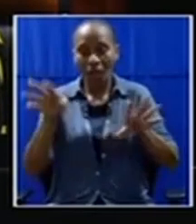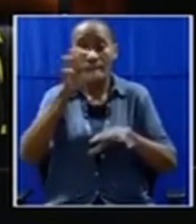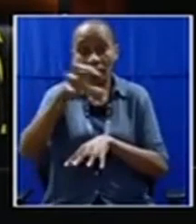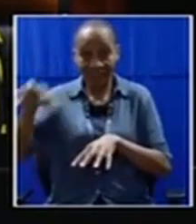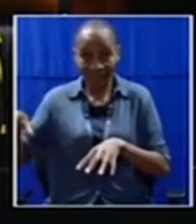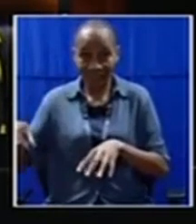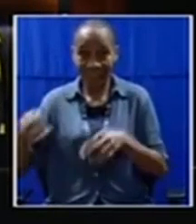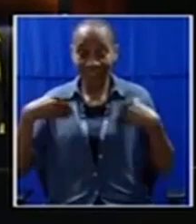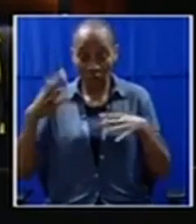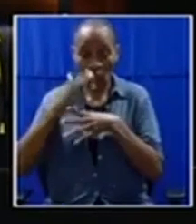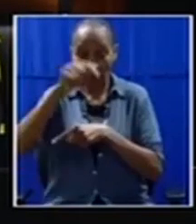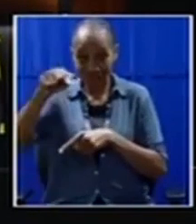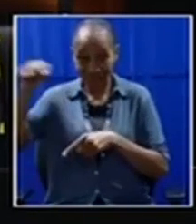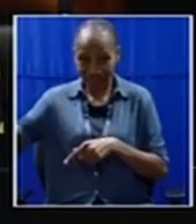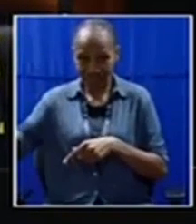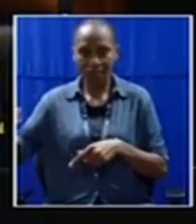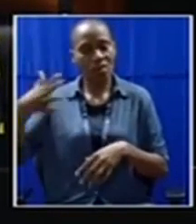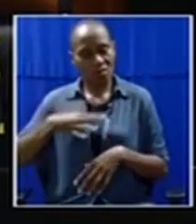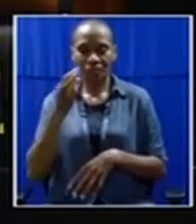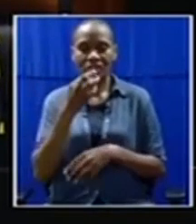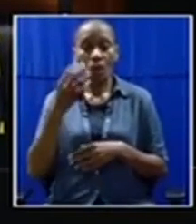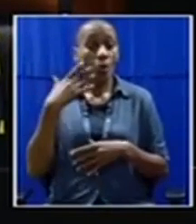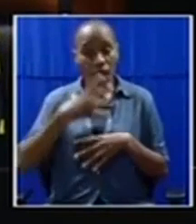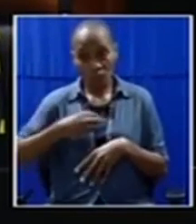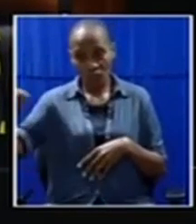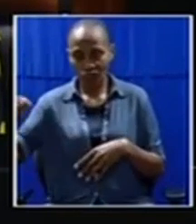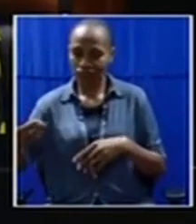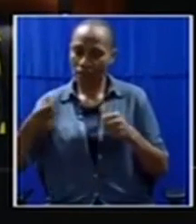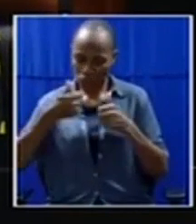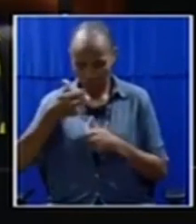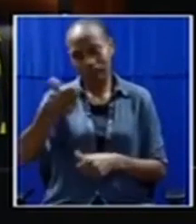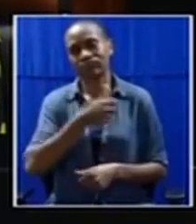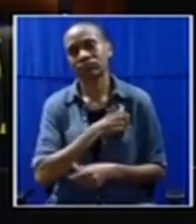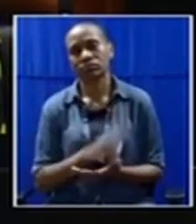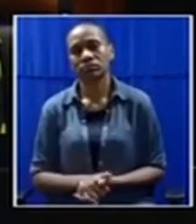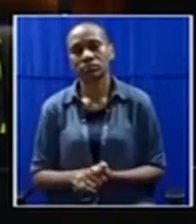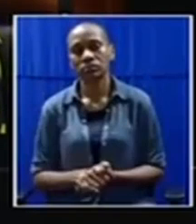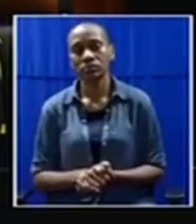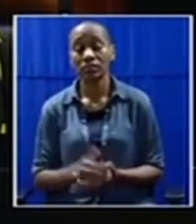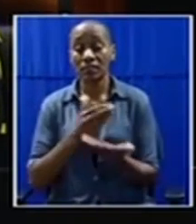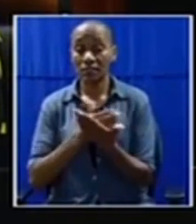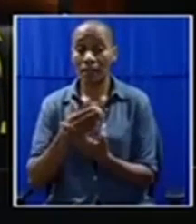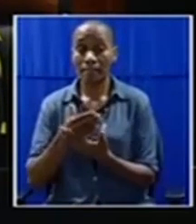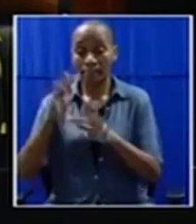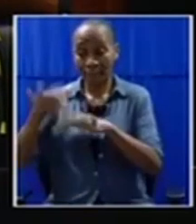you good as you go. And those that are coming